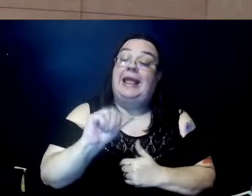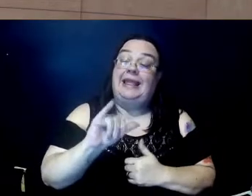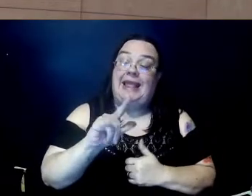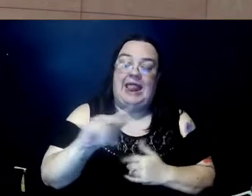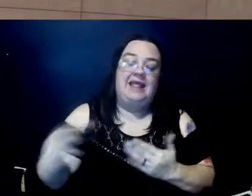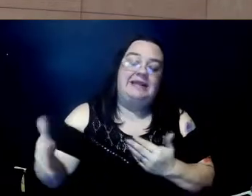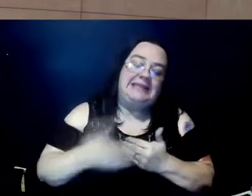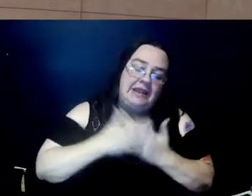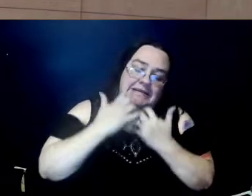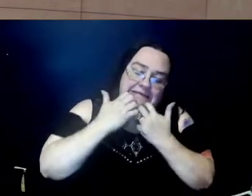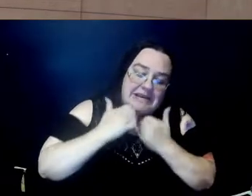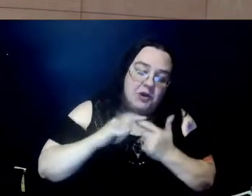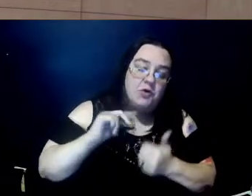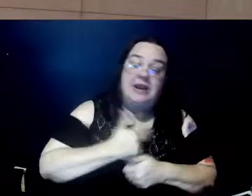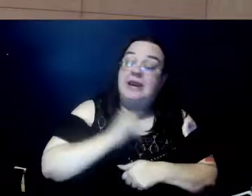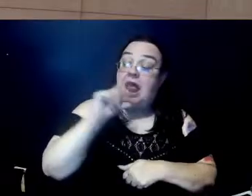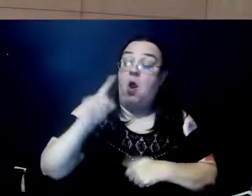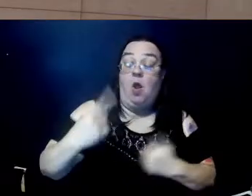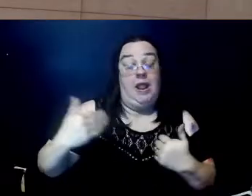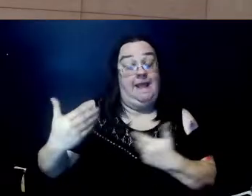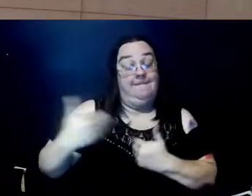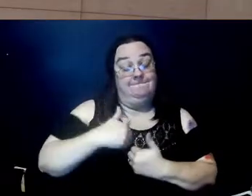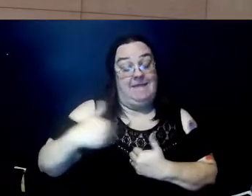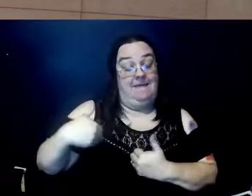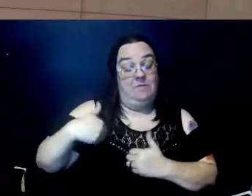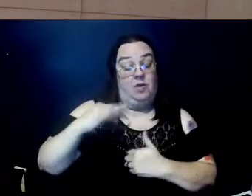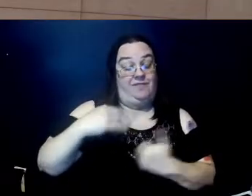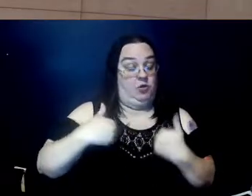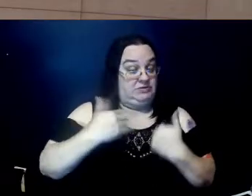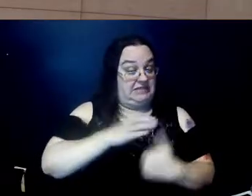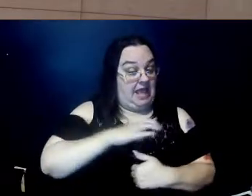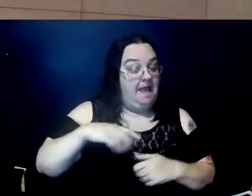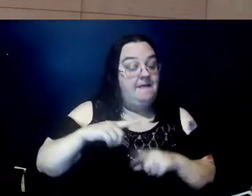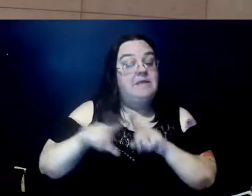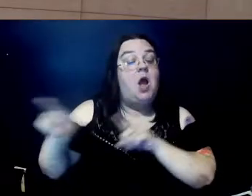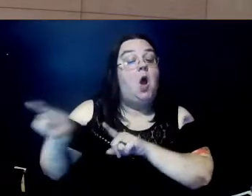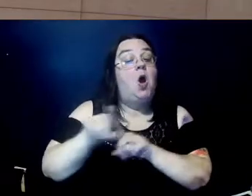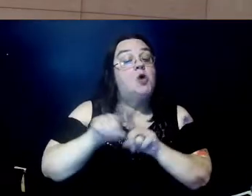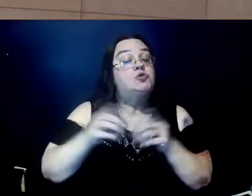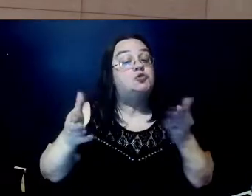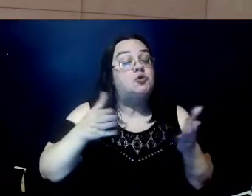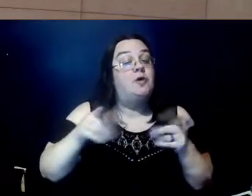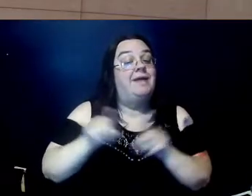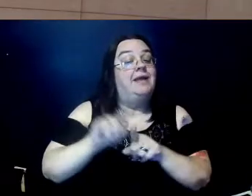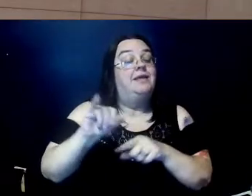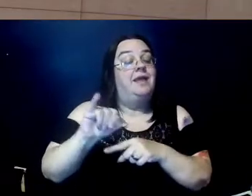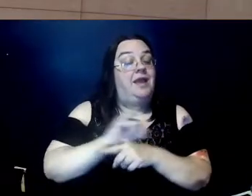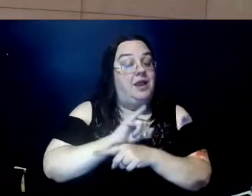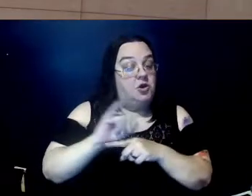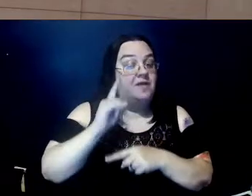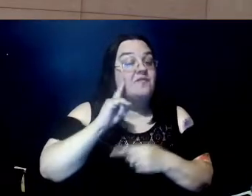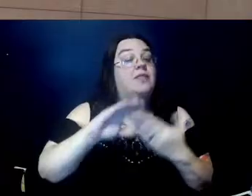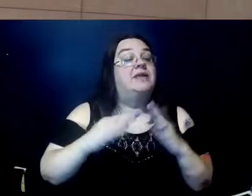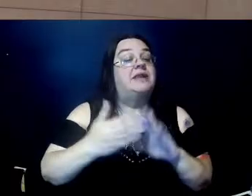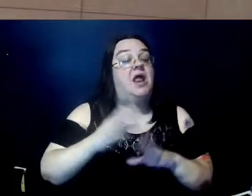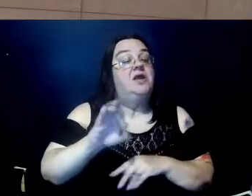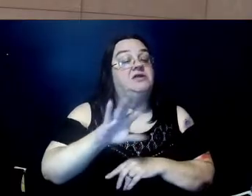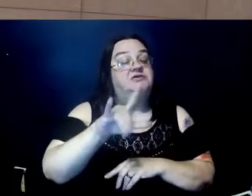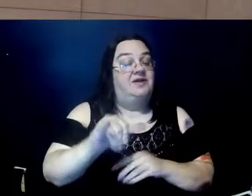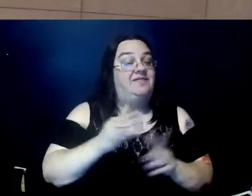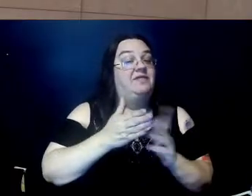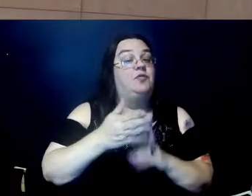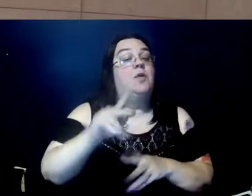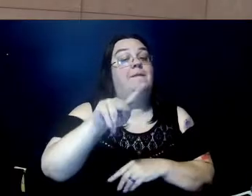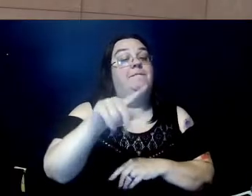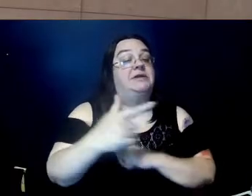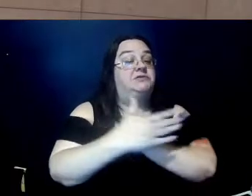dear to our hearts. Not only is she a youth council member, but she also served as an intern for the town of Cheverly through the Prince